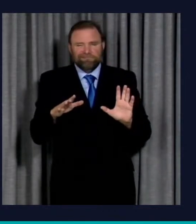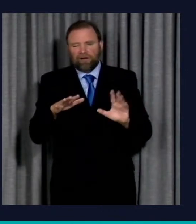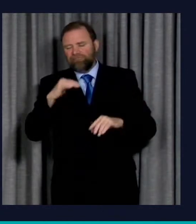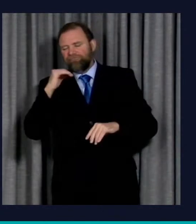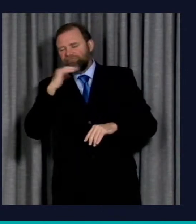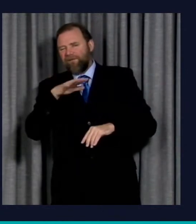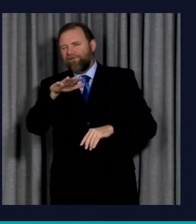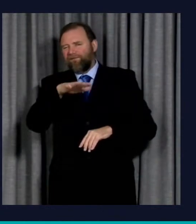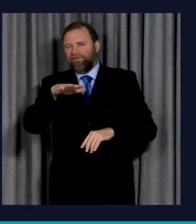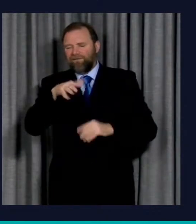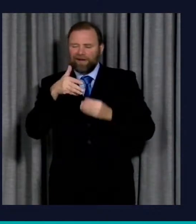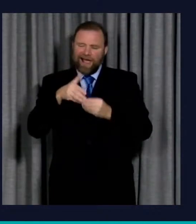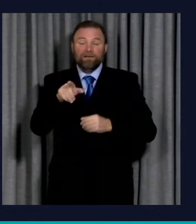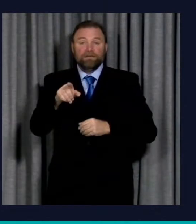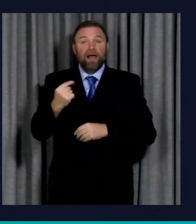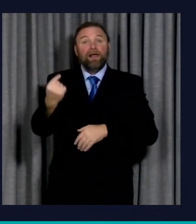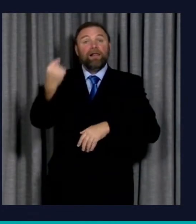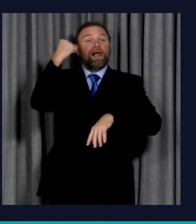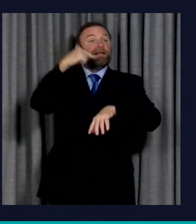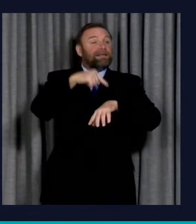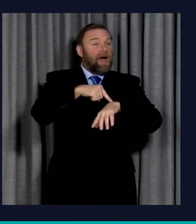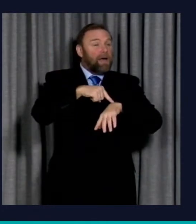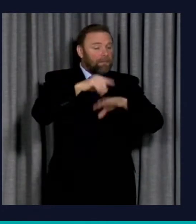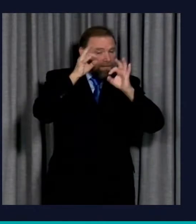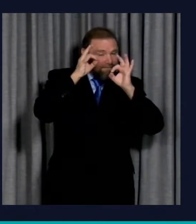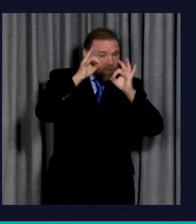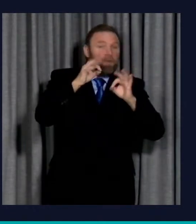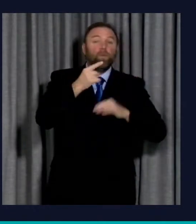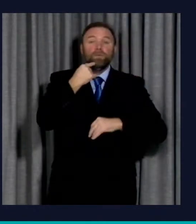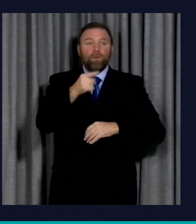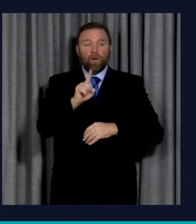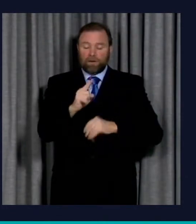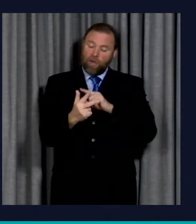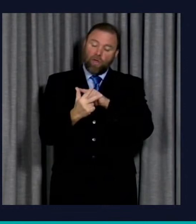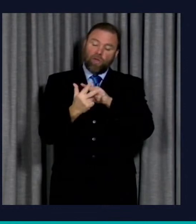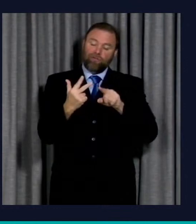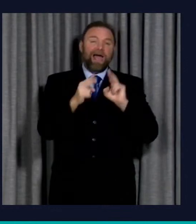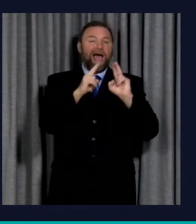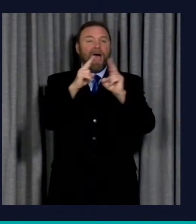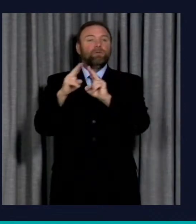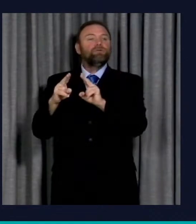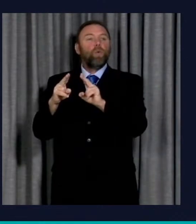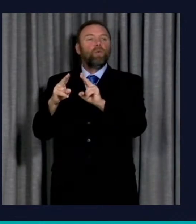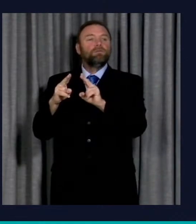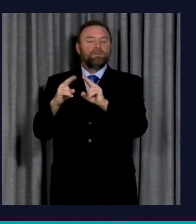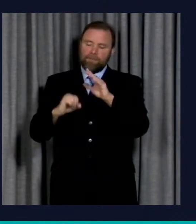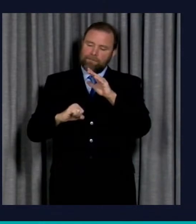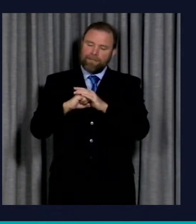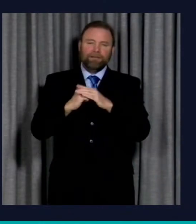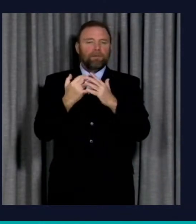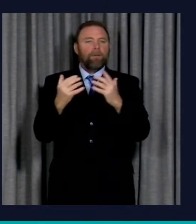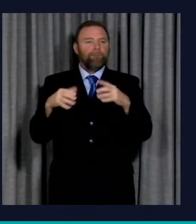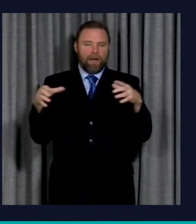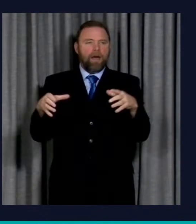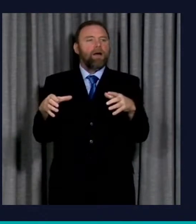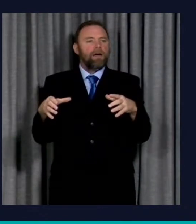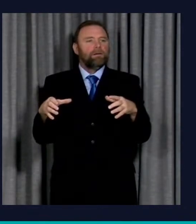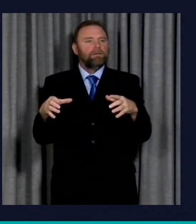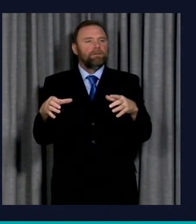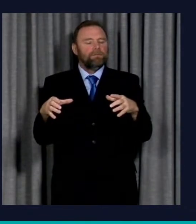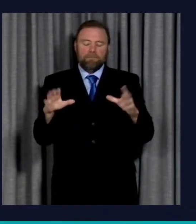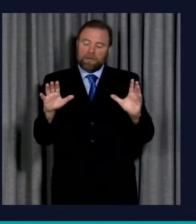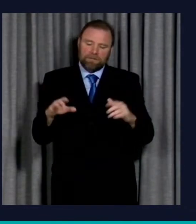in more formal restrictions, we suggested that 3 households was the sort of maximum number who should get together at any one